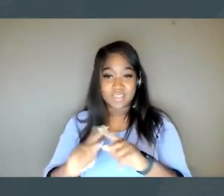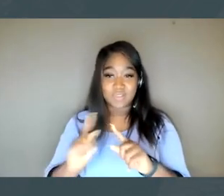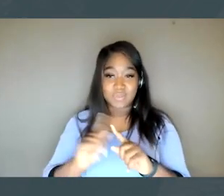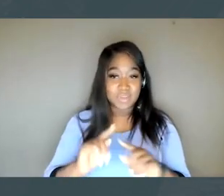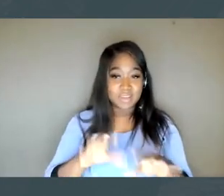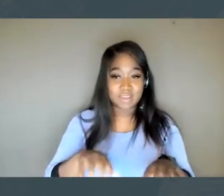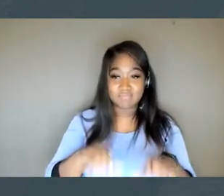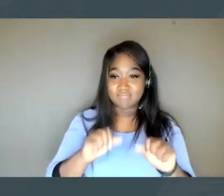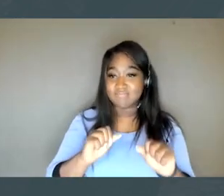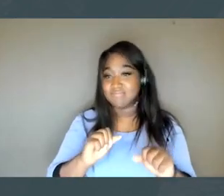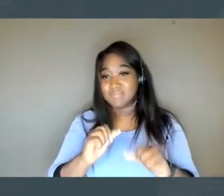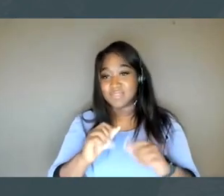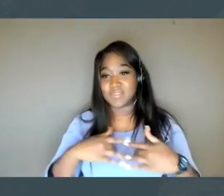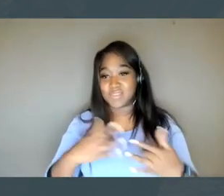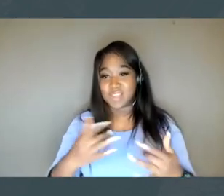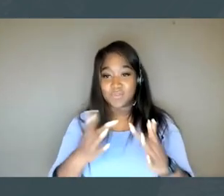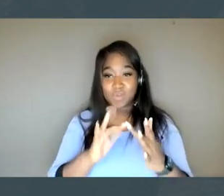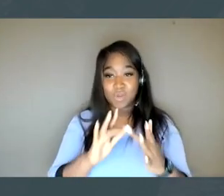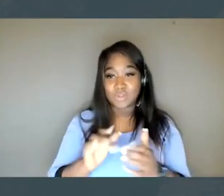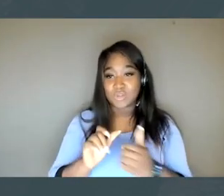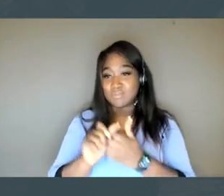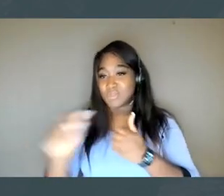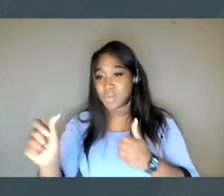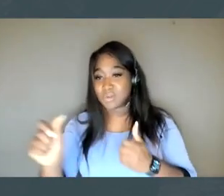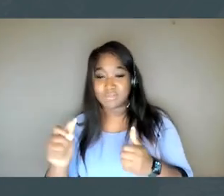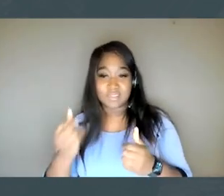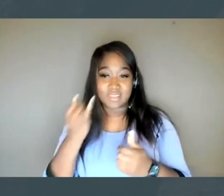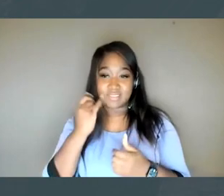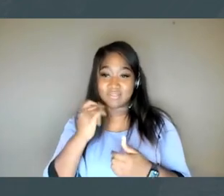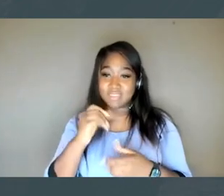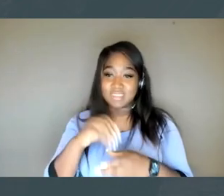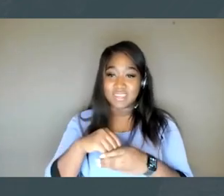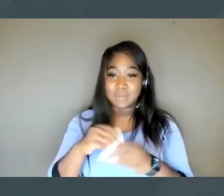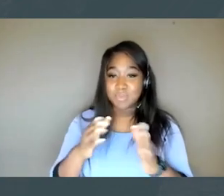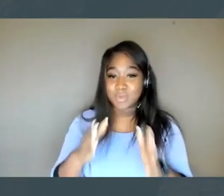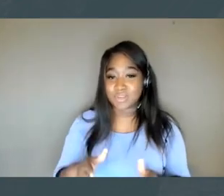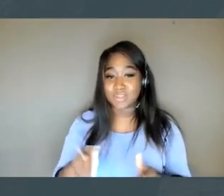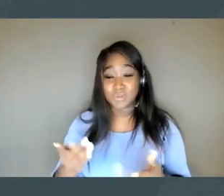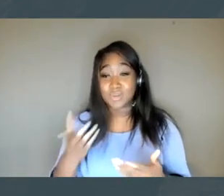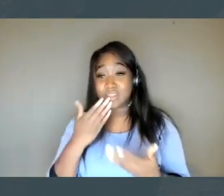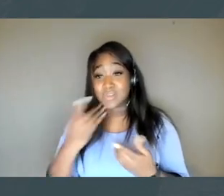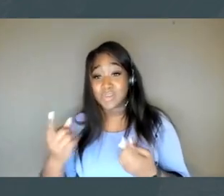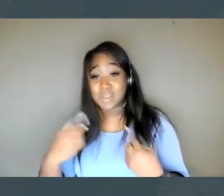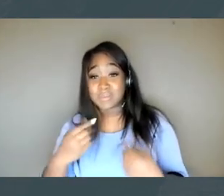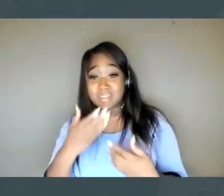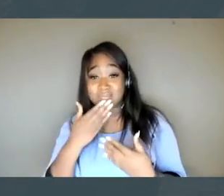in contact. Come hang out with us in the virtual land, and thank you all for being here.